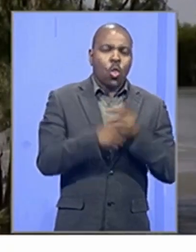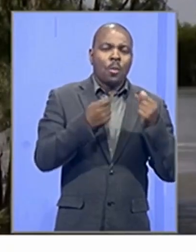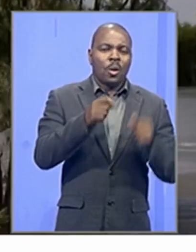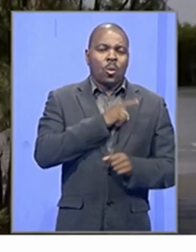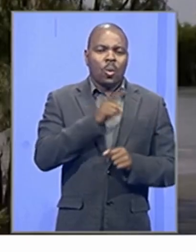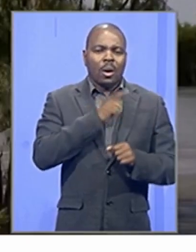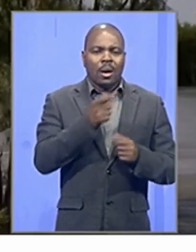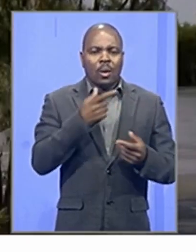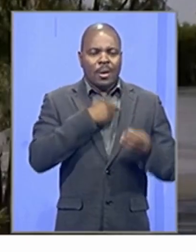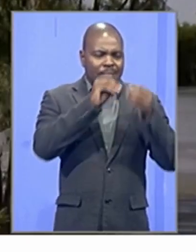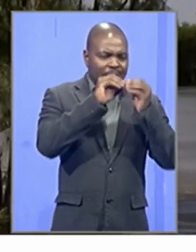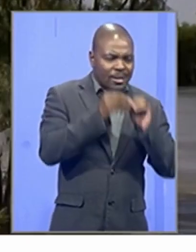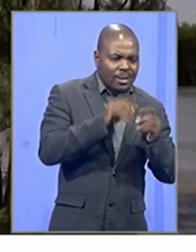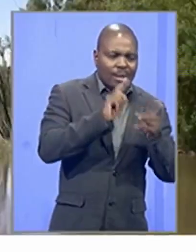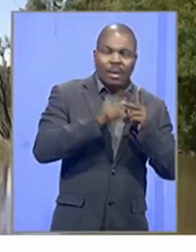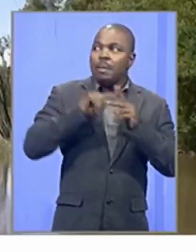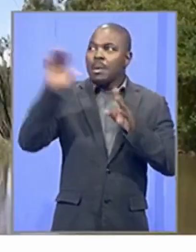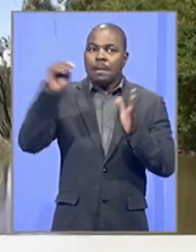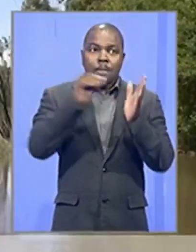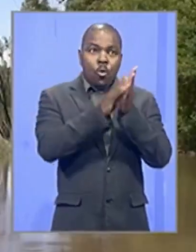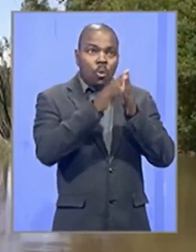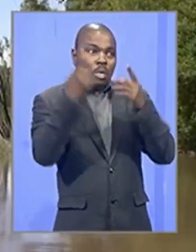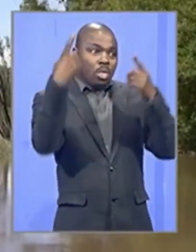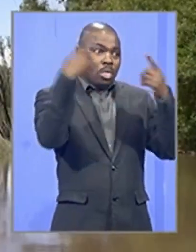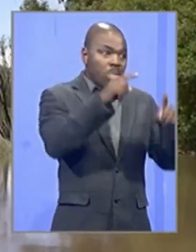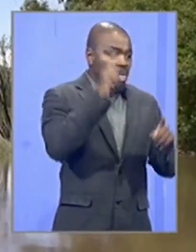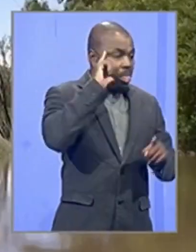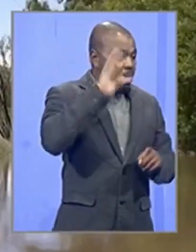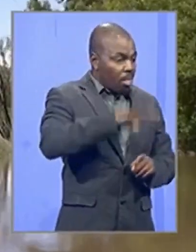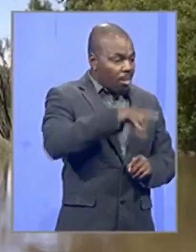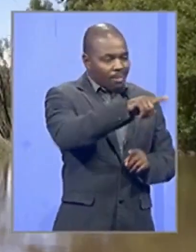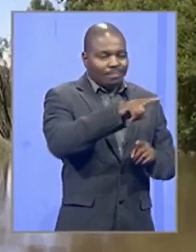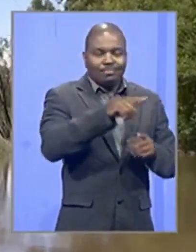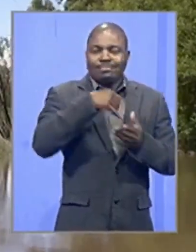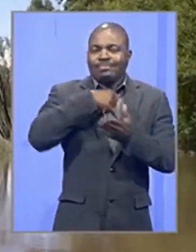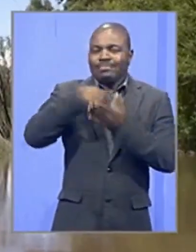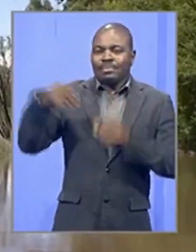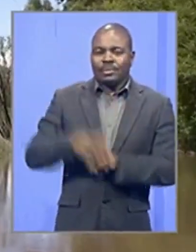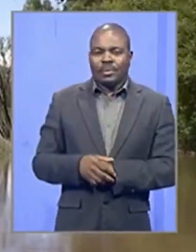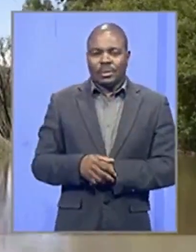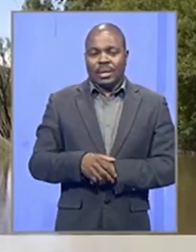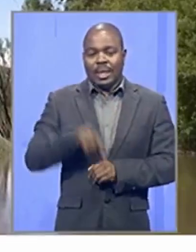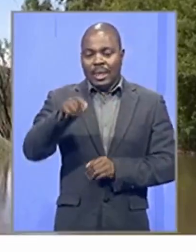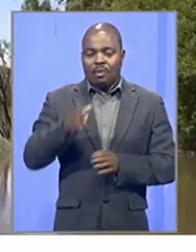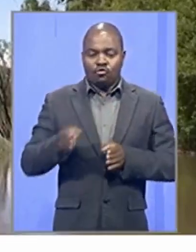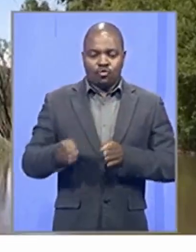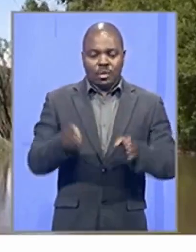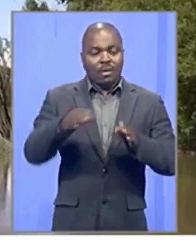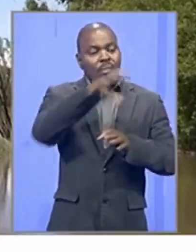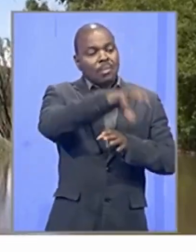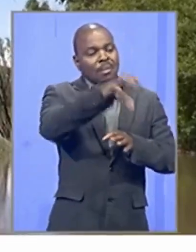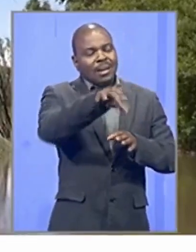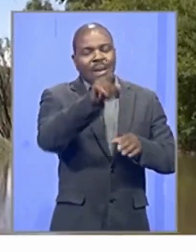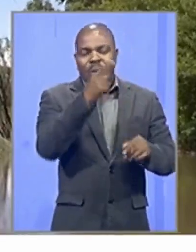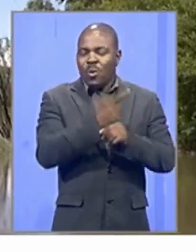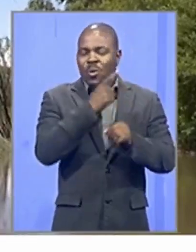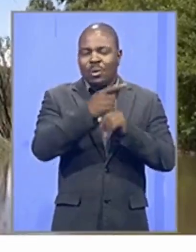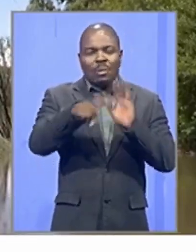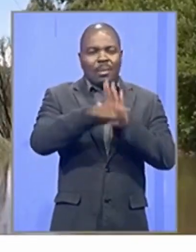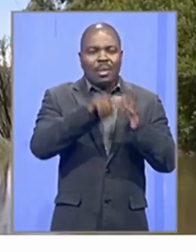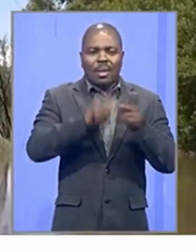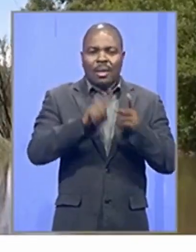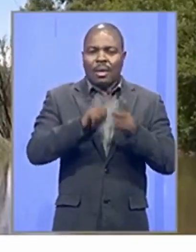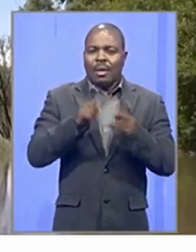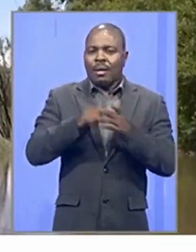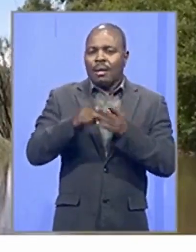fix stuff and we have to cancel bookings. And all the little towns and dorpies next to the river is affected. And then our insurance is